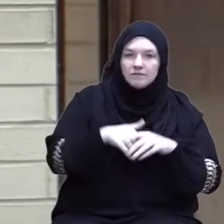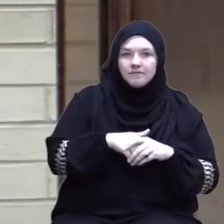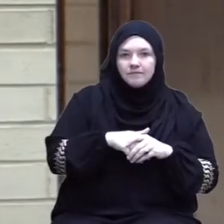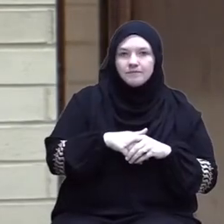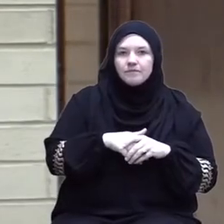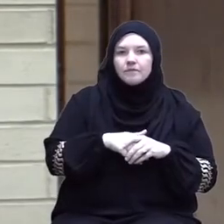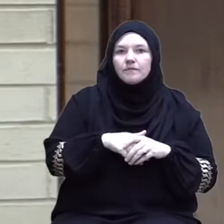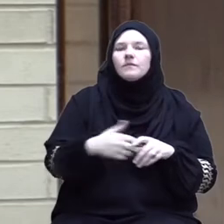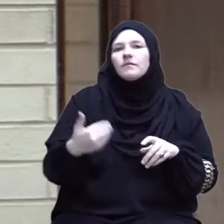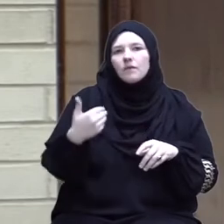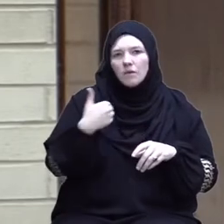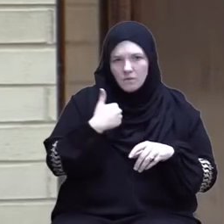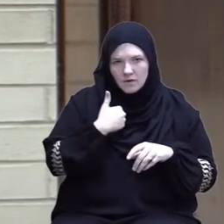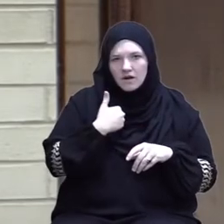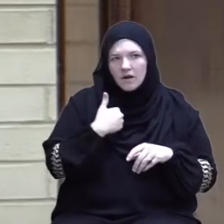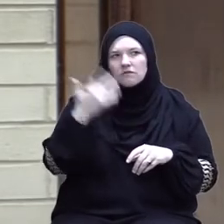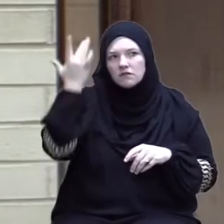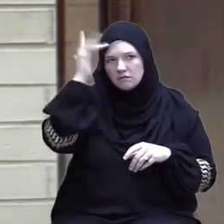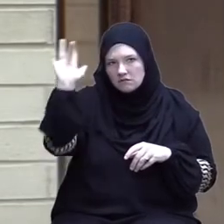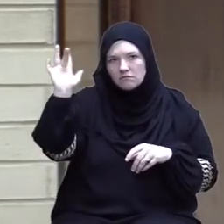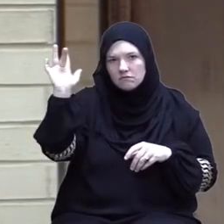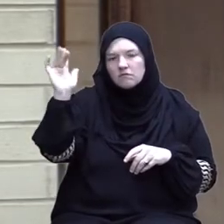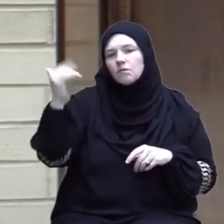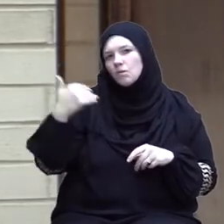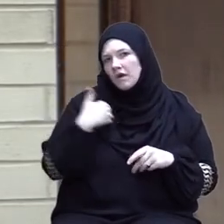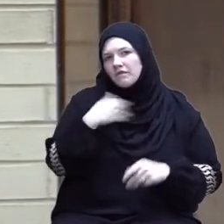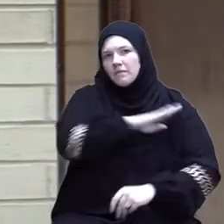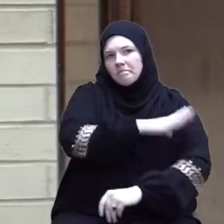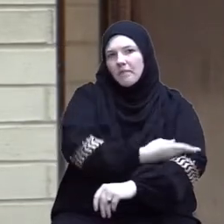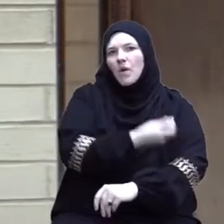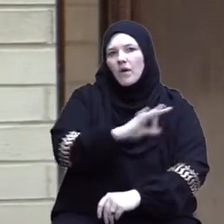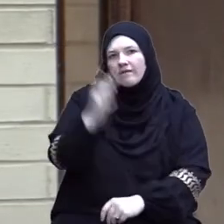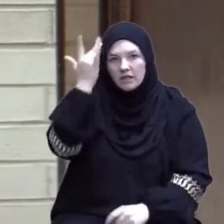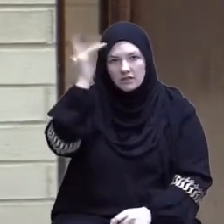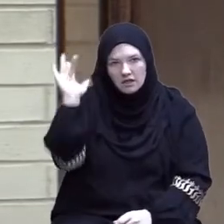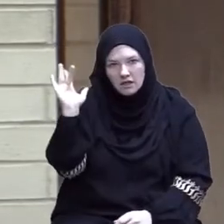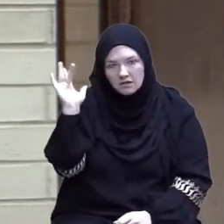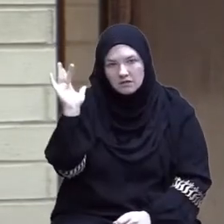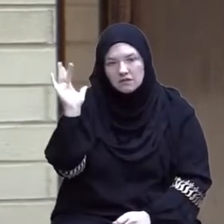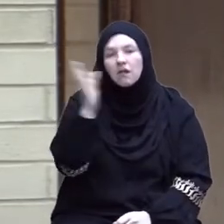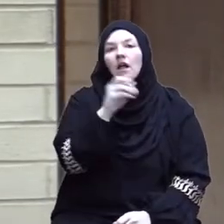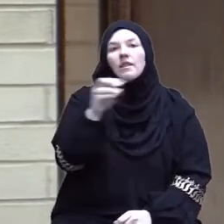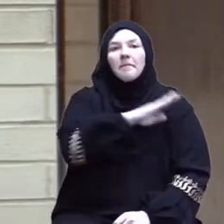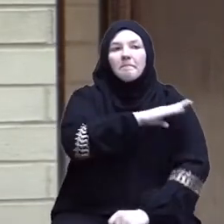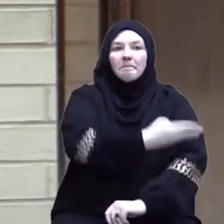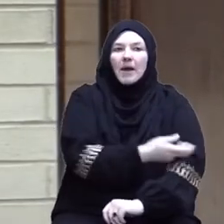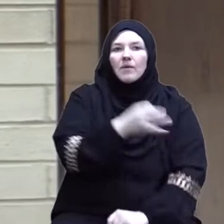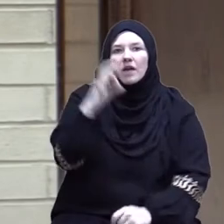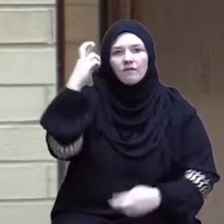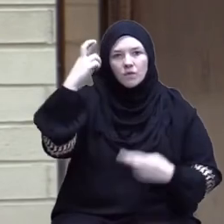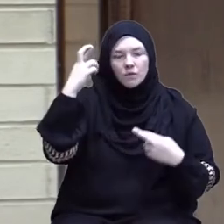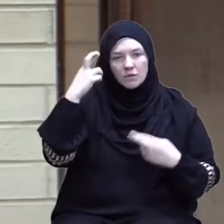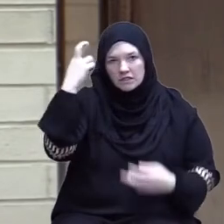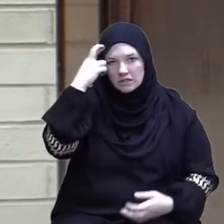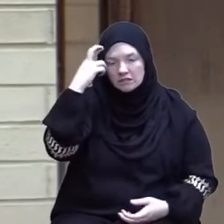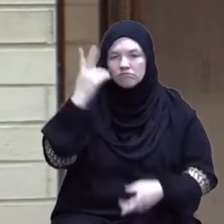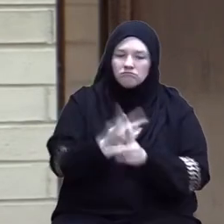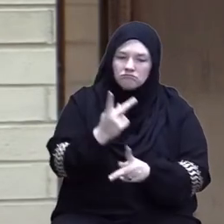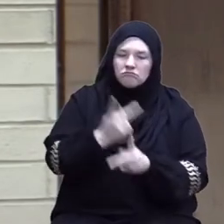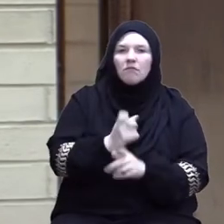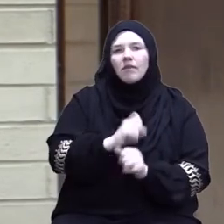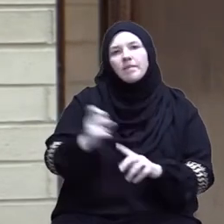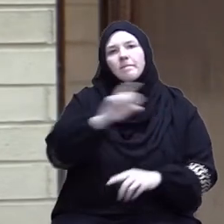And we have the intellect. We have the power of intellect and the power of reasoning and the power